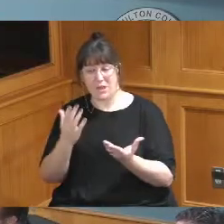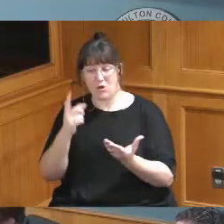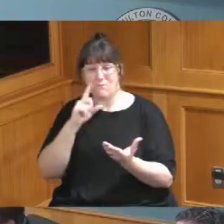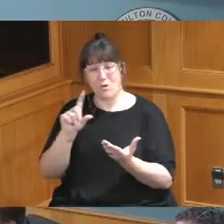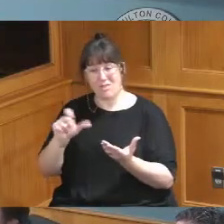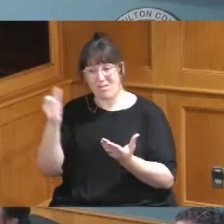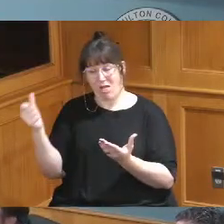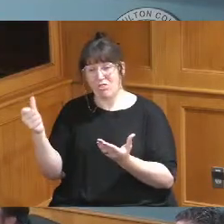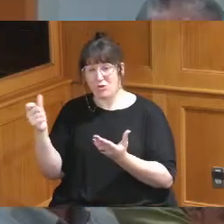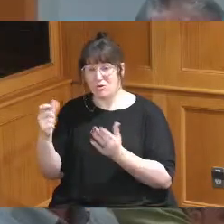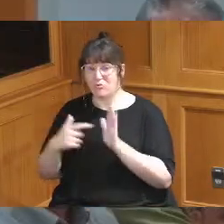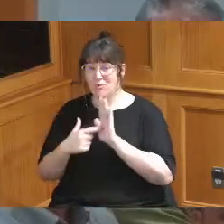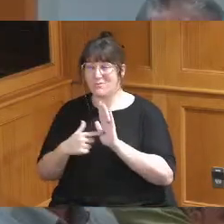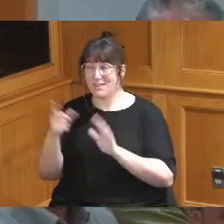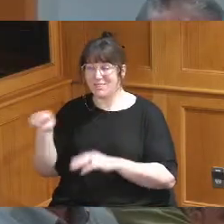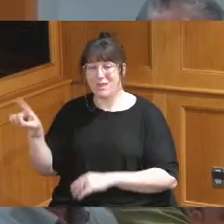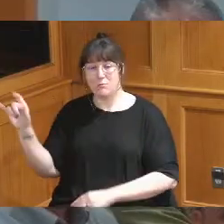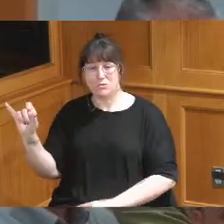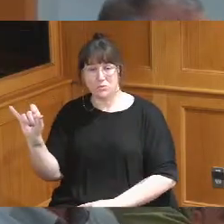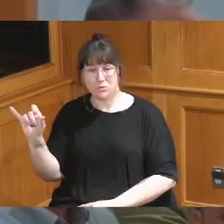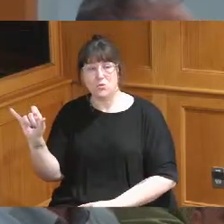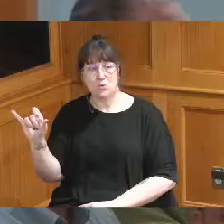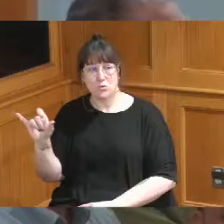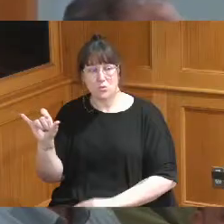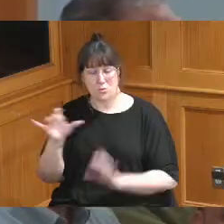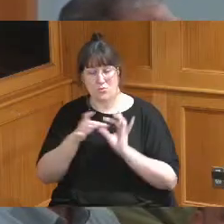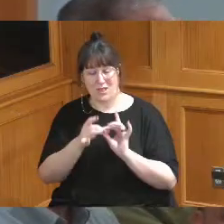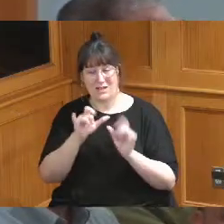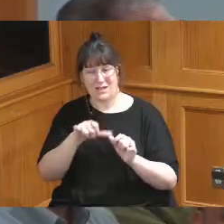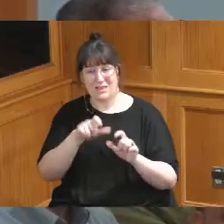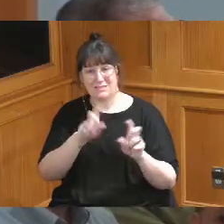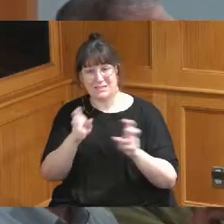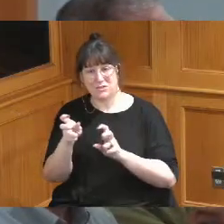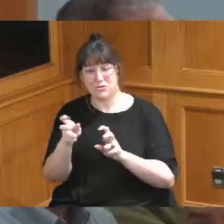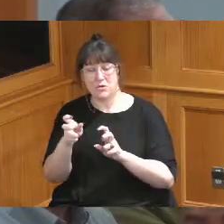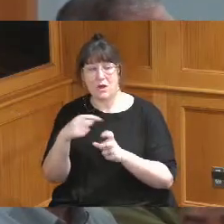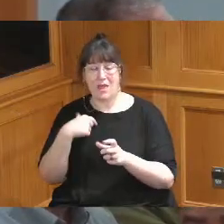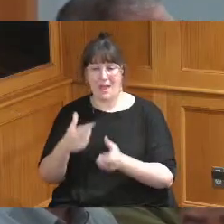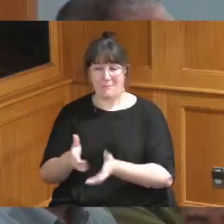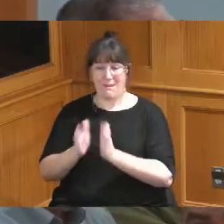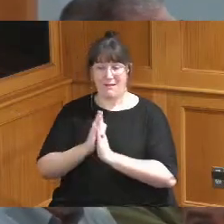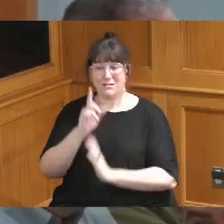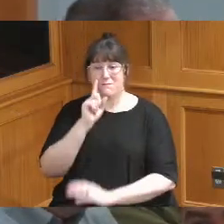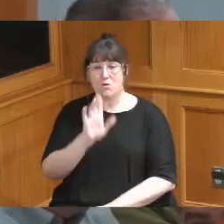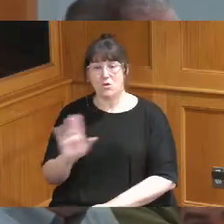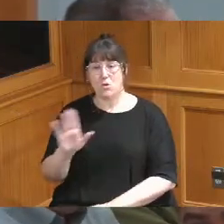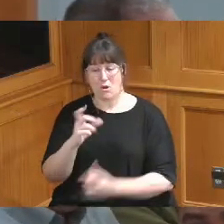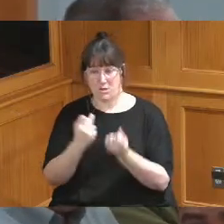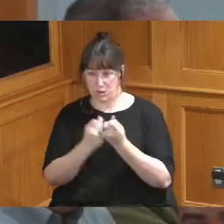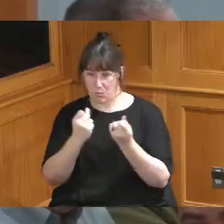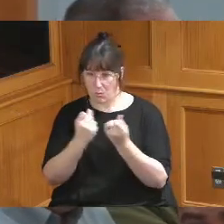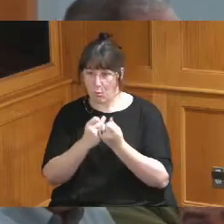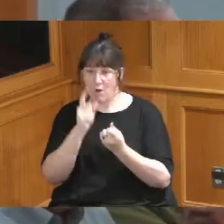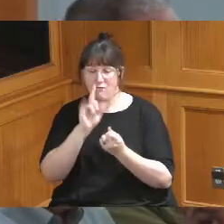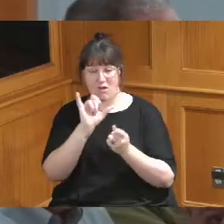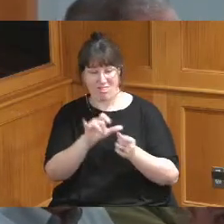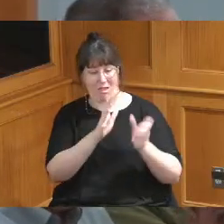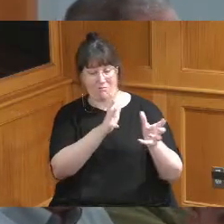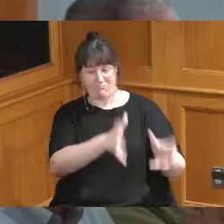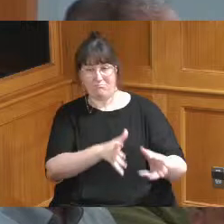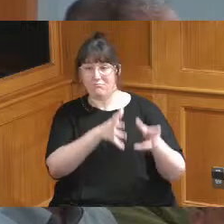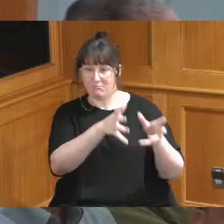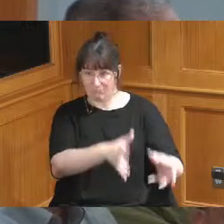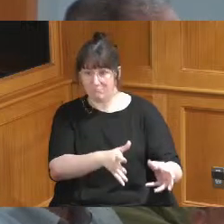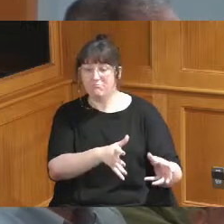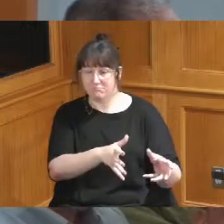petitioners, just supporting this issue and asking for the board's support in the vacation of these